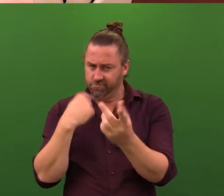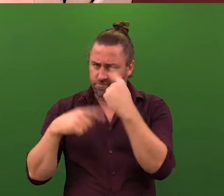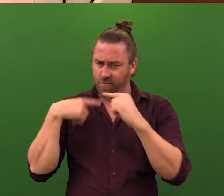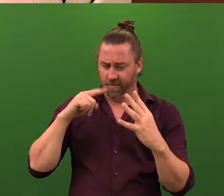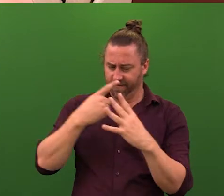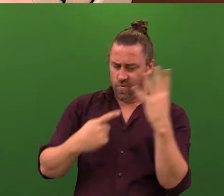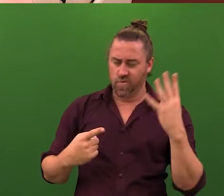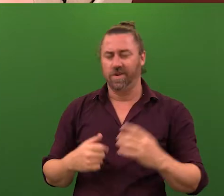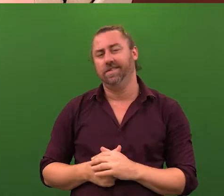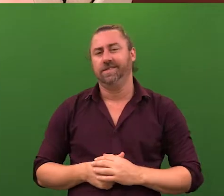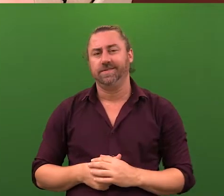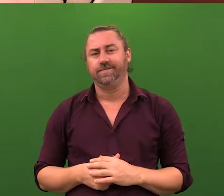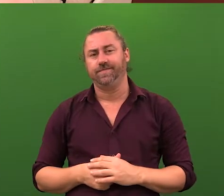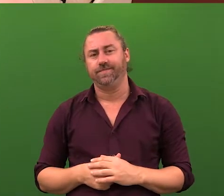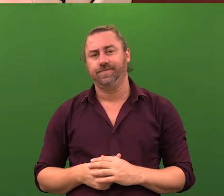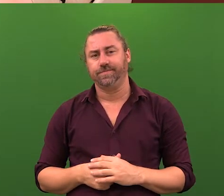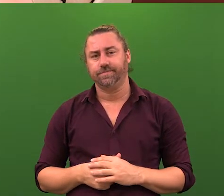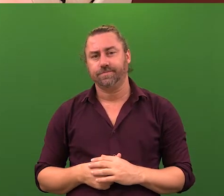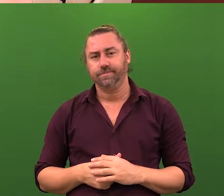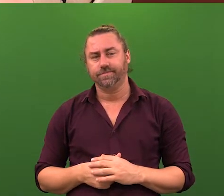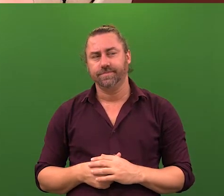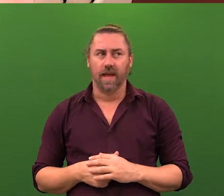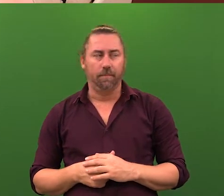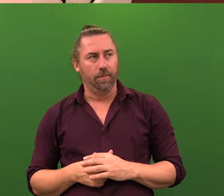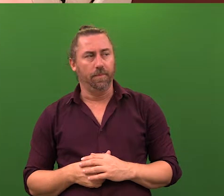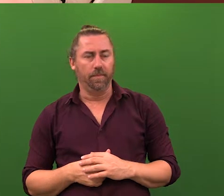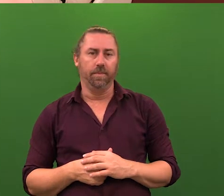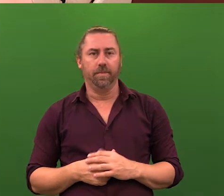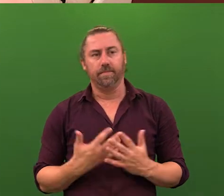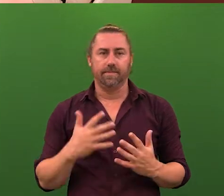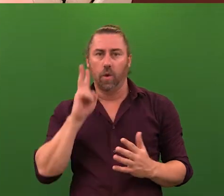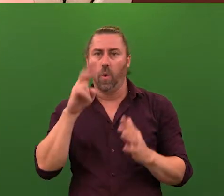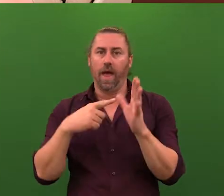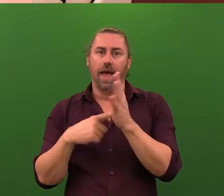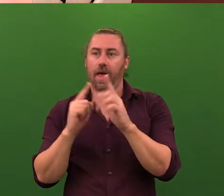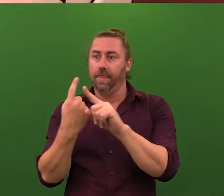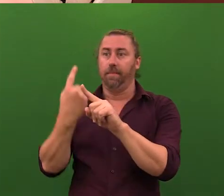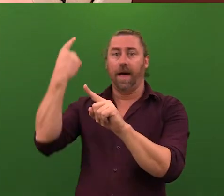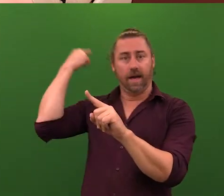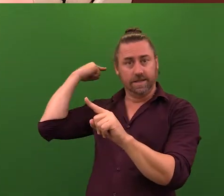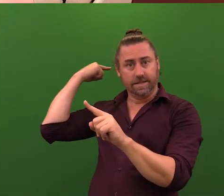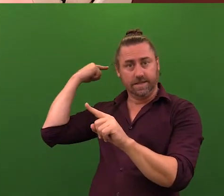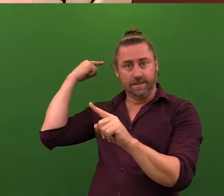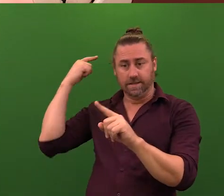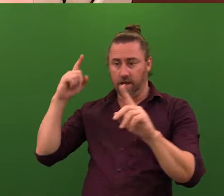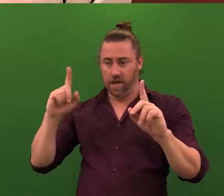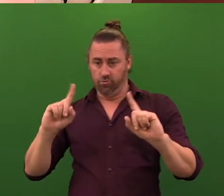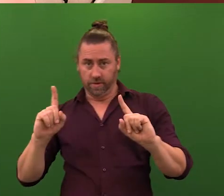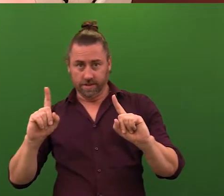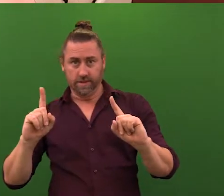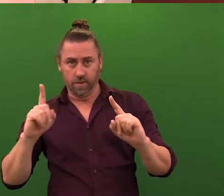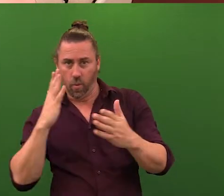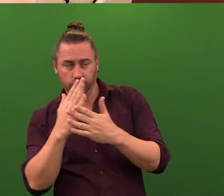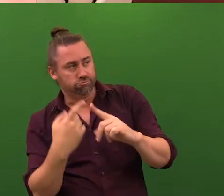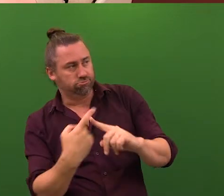through these? Yeah, so it's looking at past, present and history for